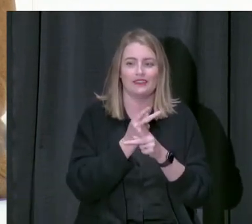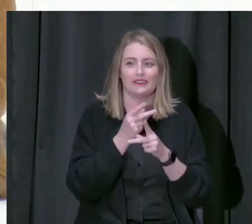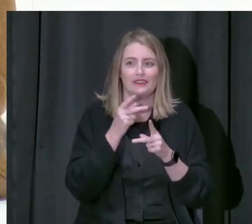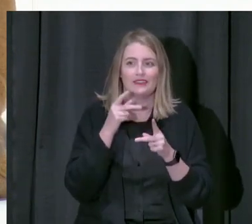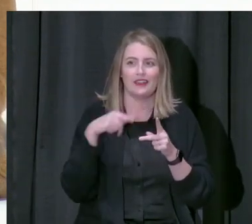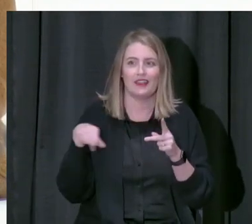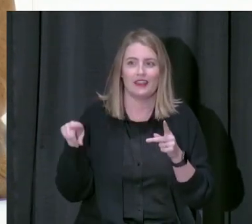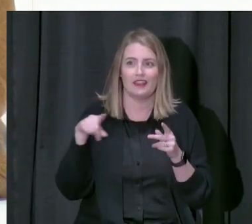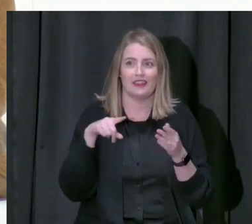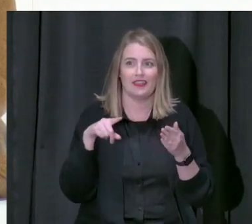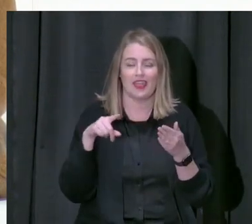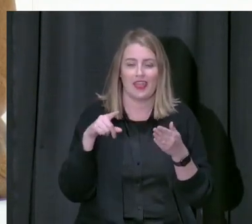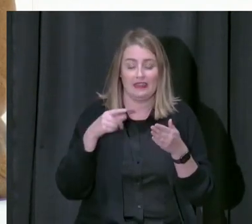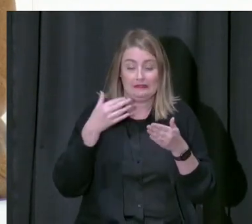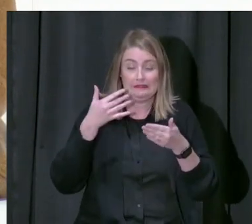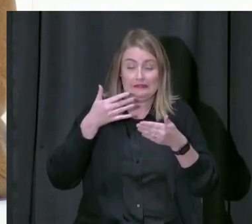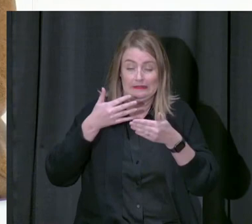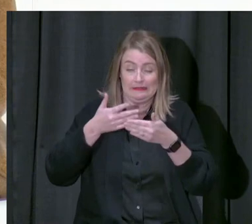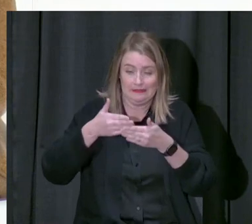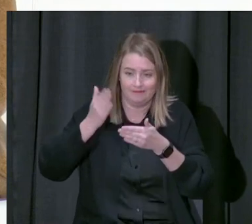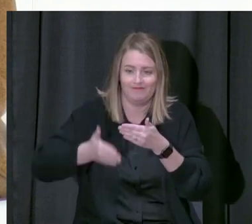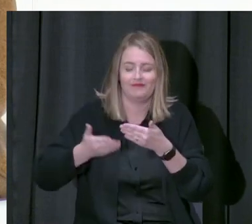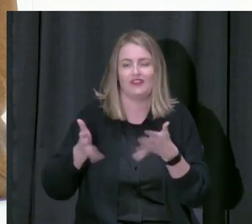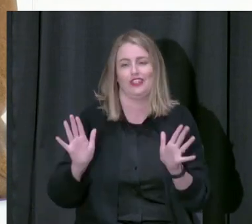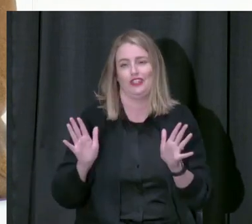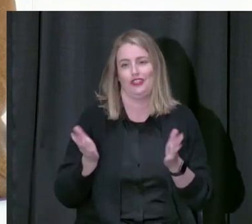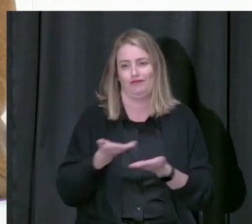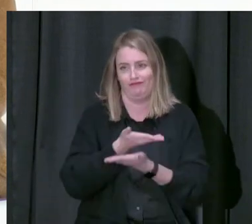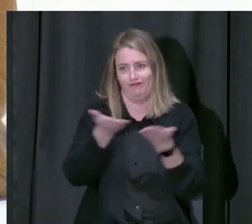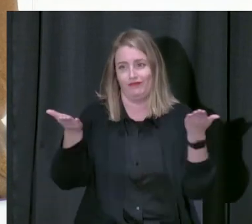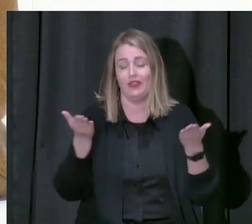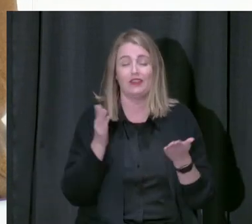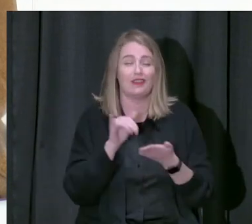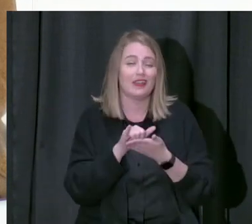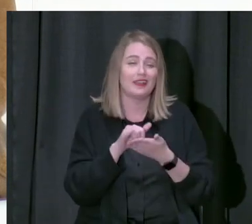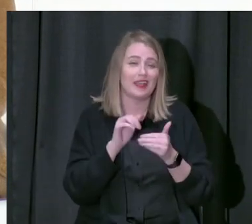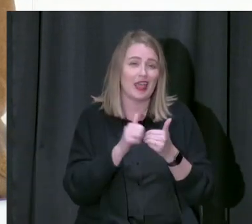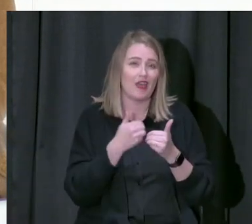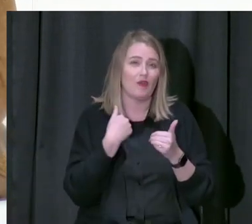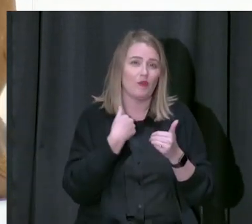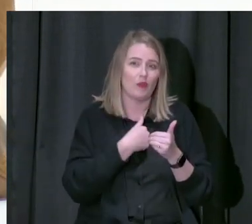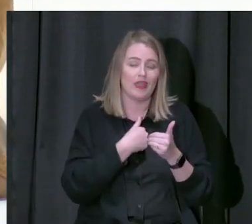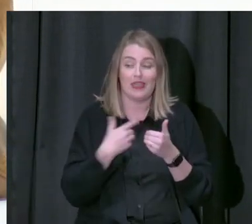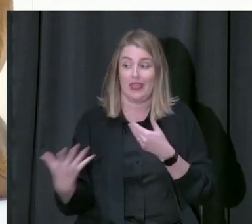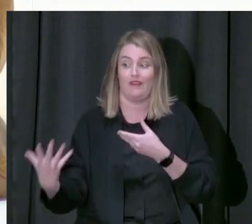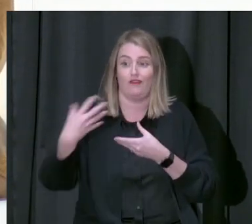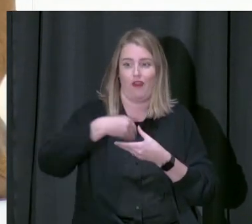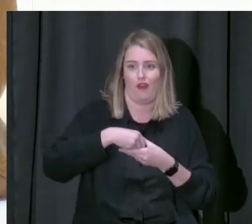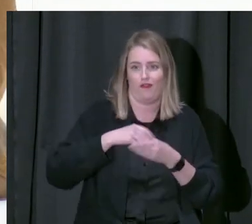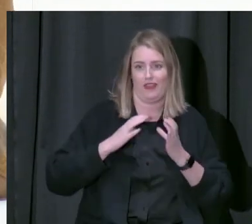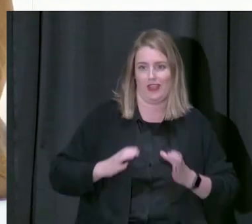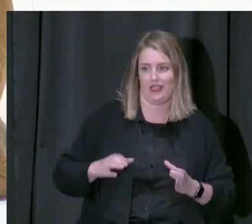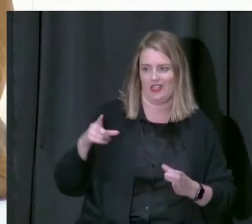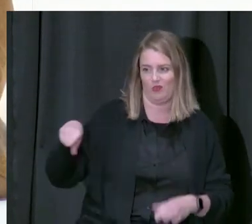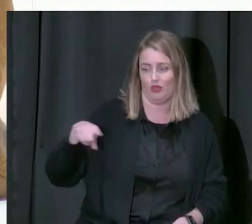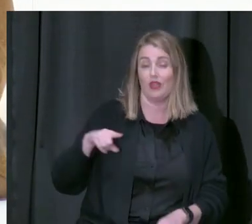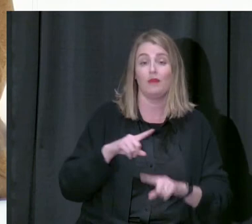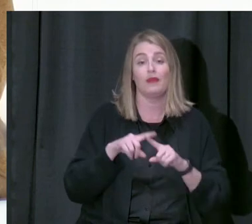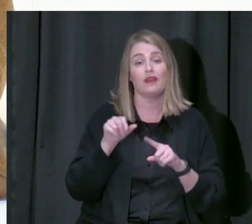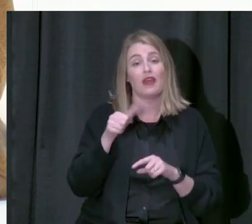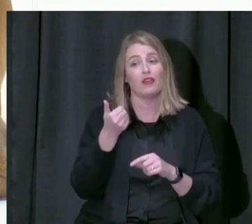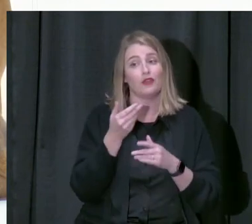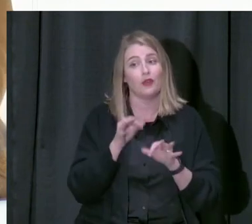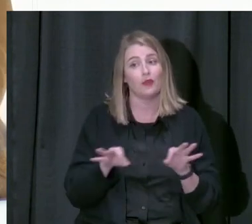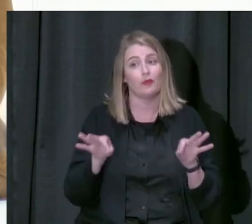come to the finish line. So that's pretty much how we involve the customers. But the other